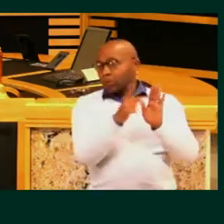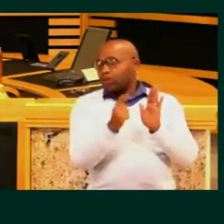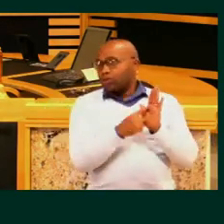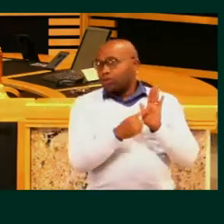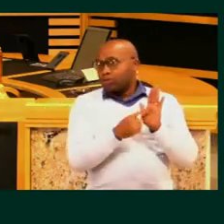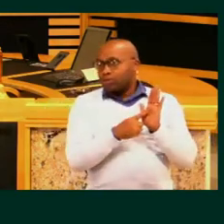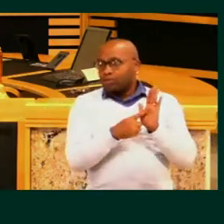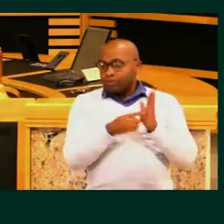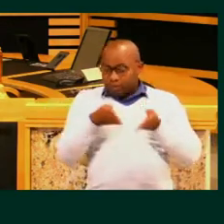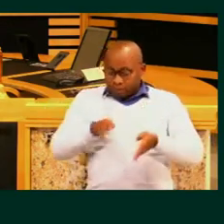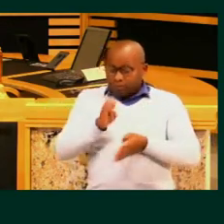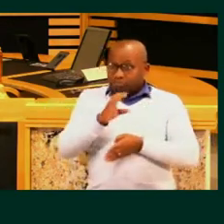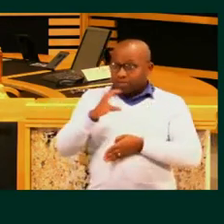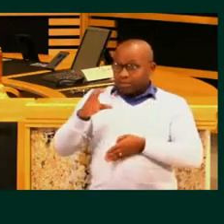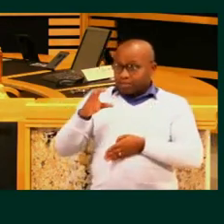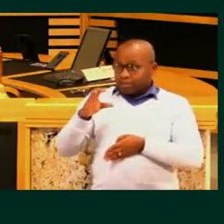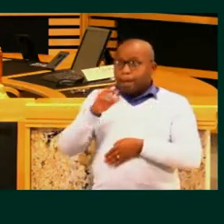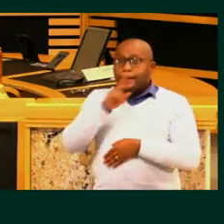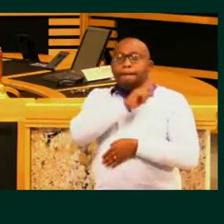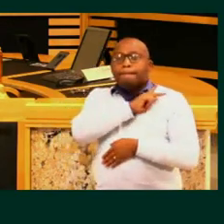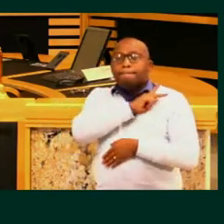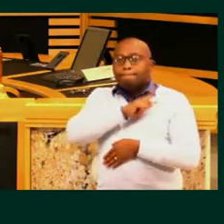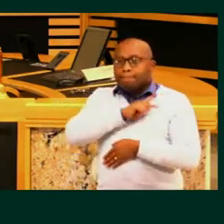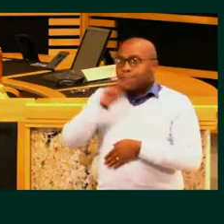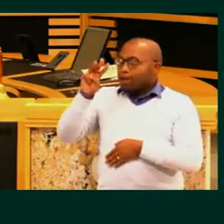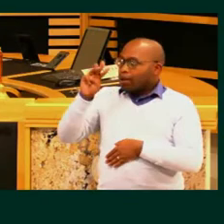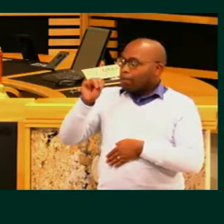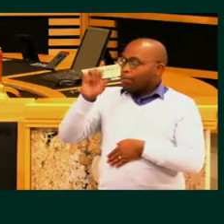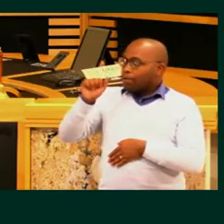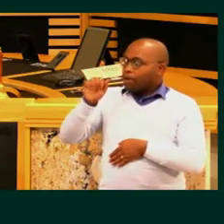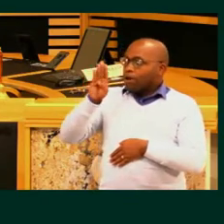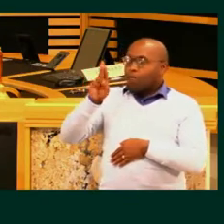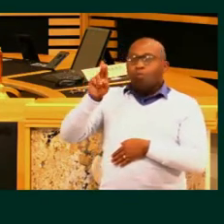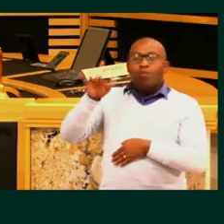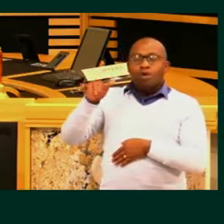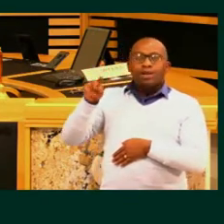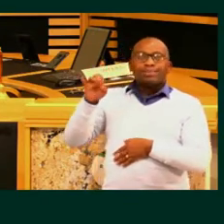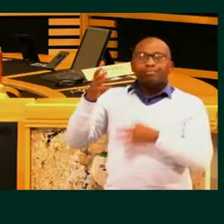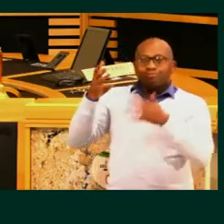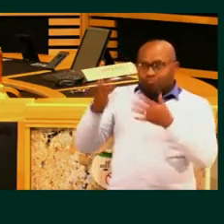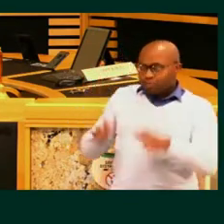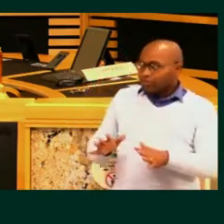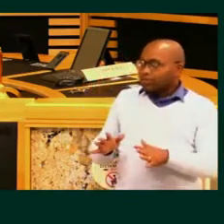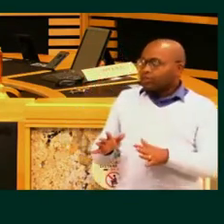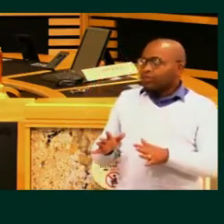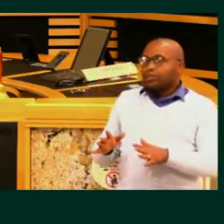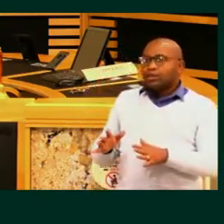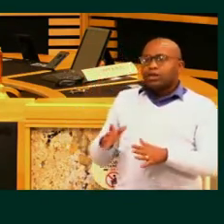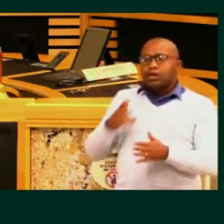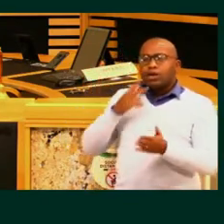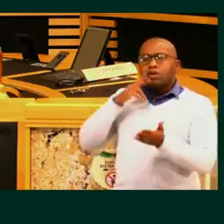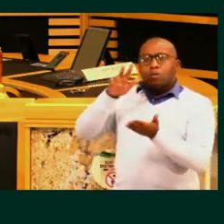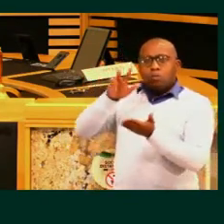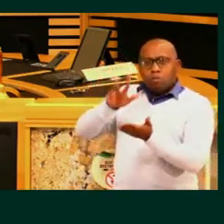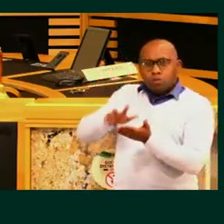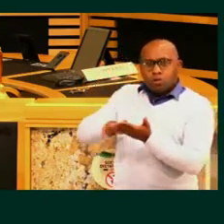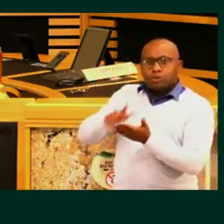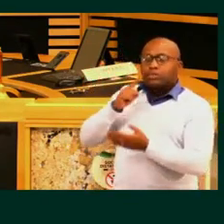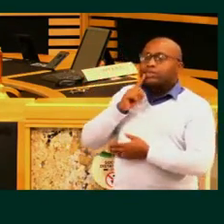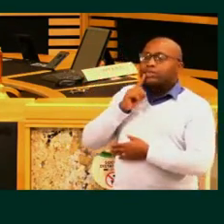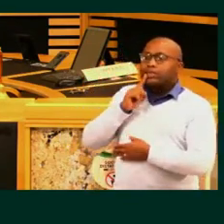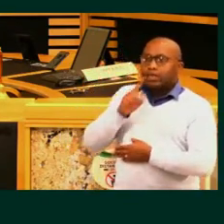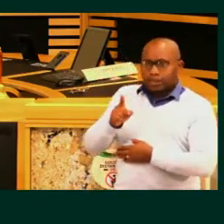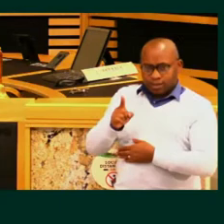osar I'm saying this not because he is an ANC Premier he did this he pledged several initiatives